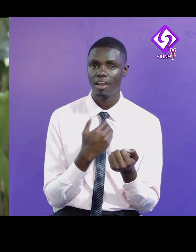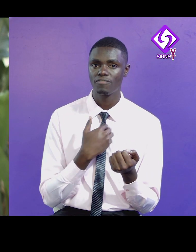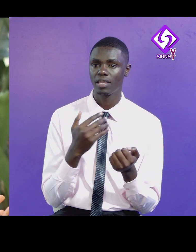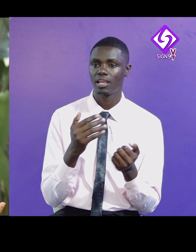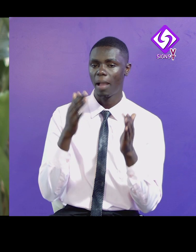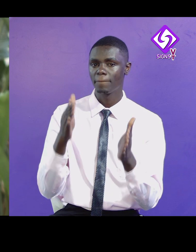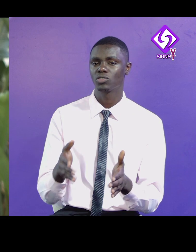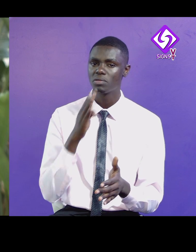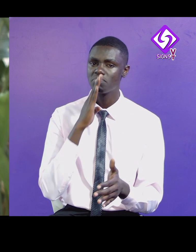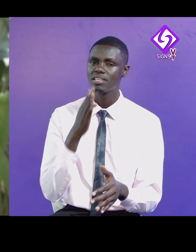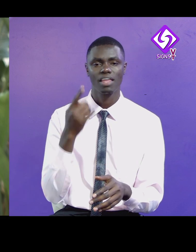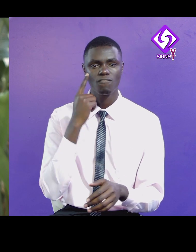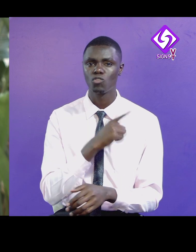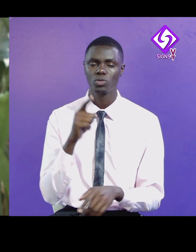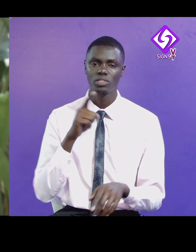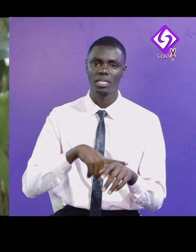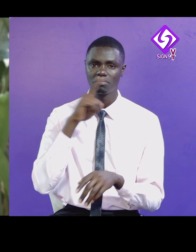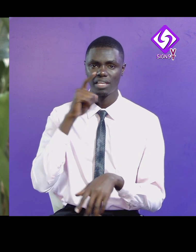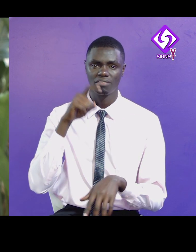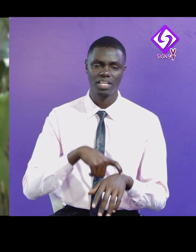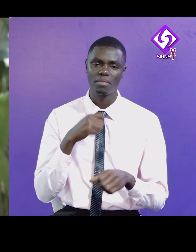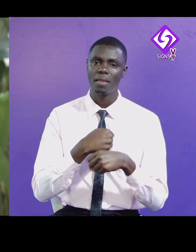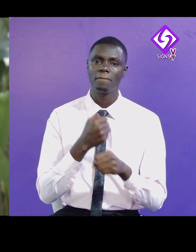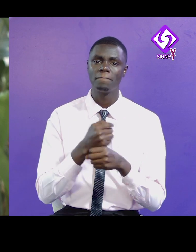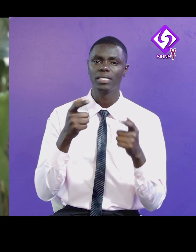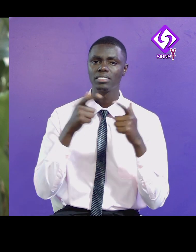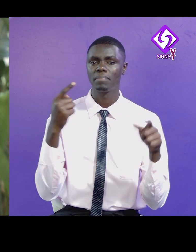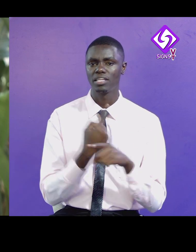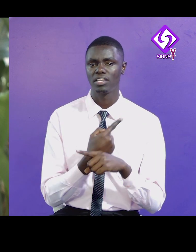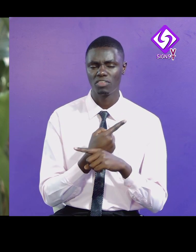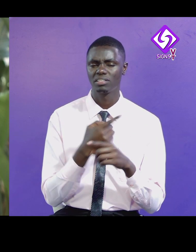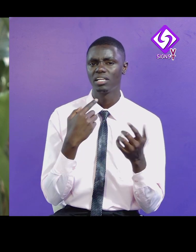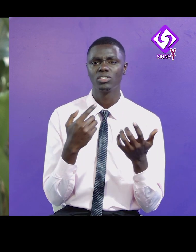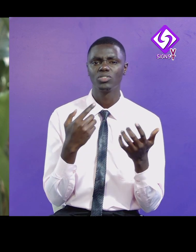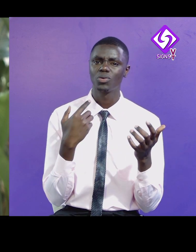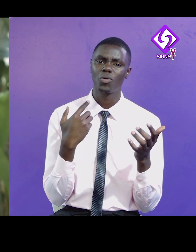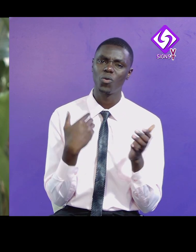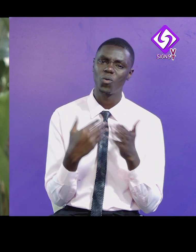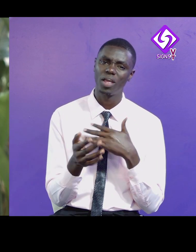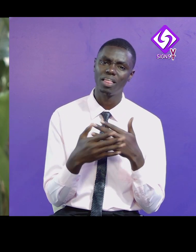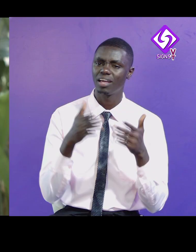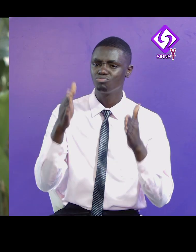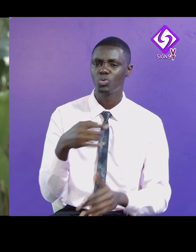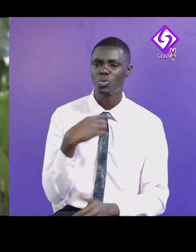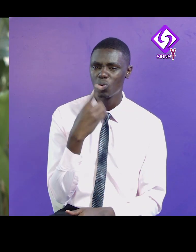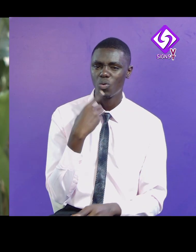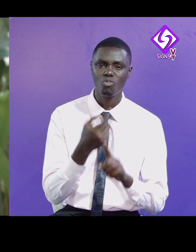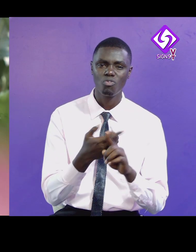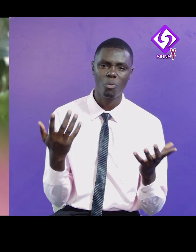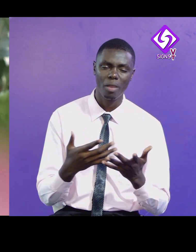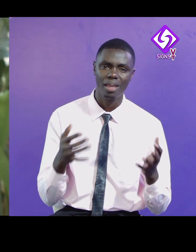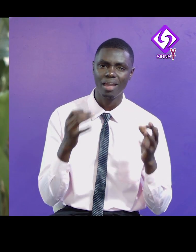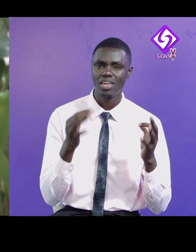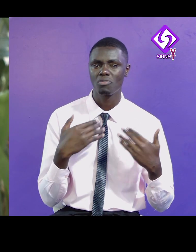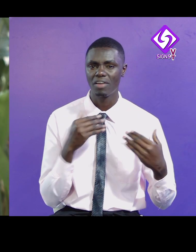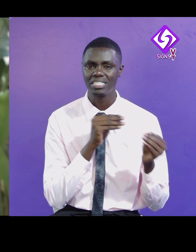person be there for you during the tough times makes a really big difference. Doesn't matter about who you are, where you're from,